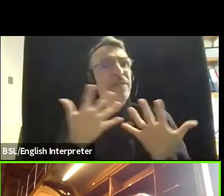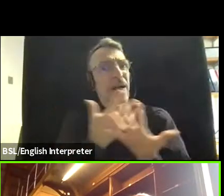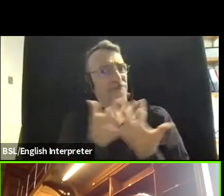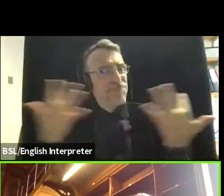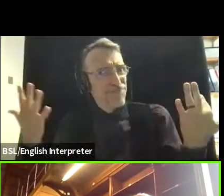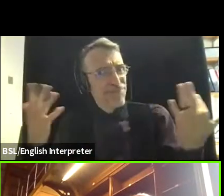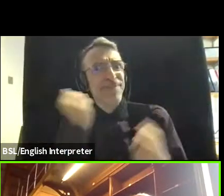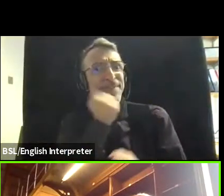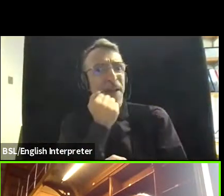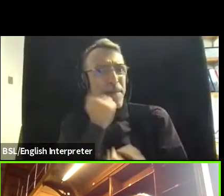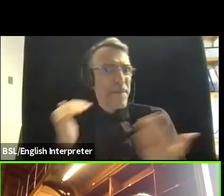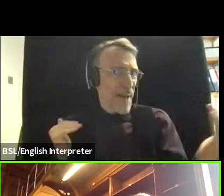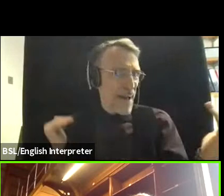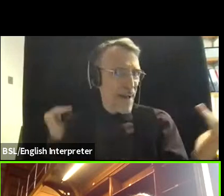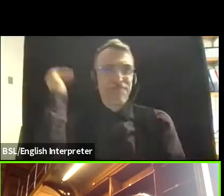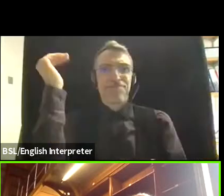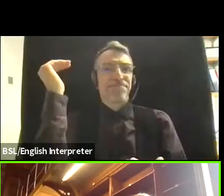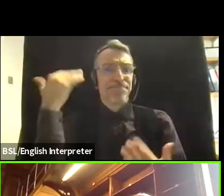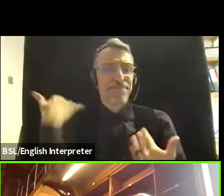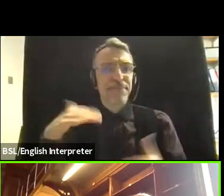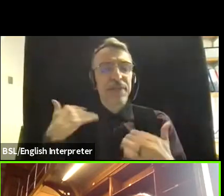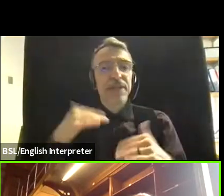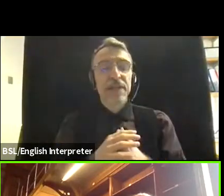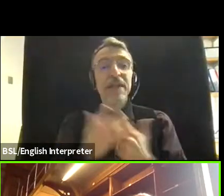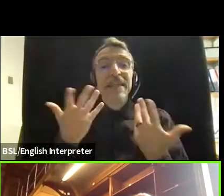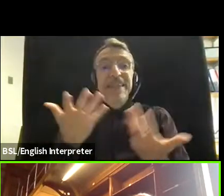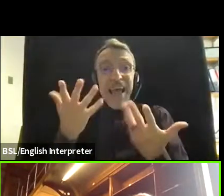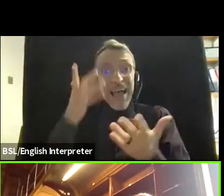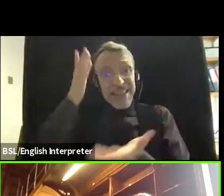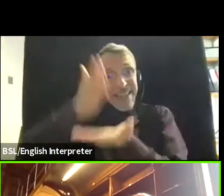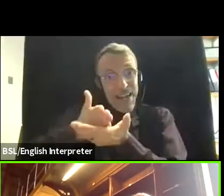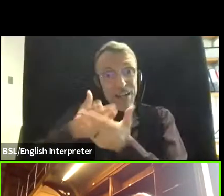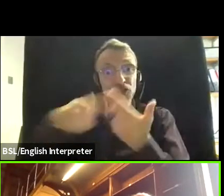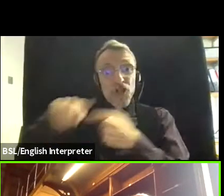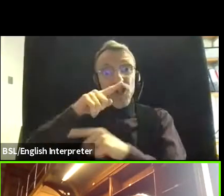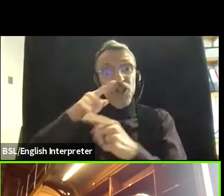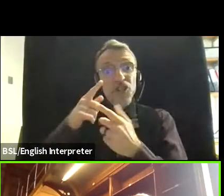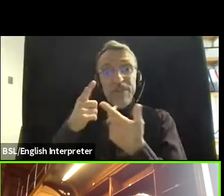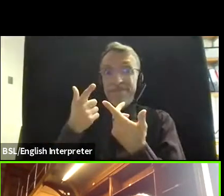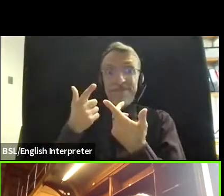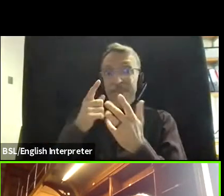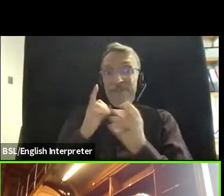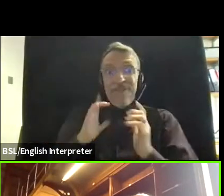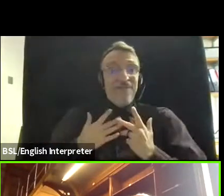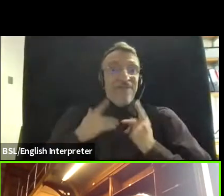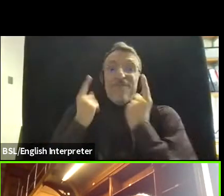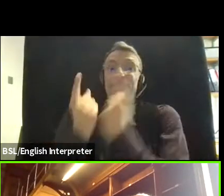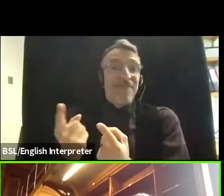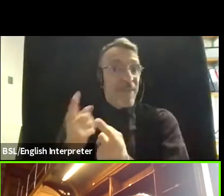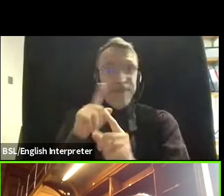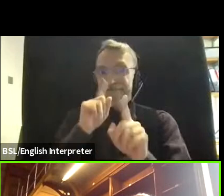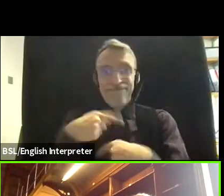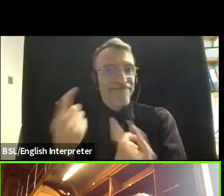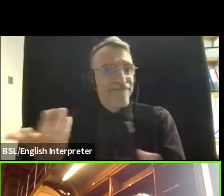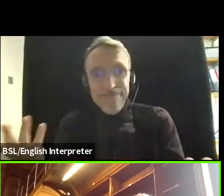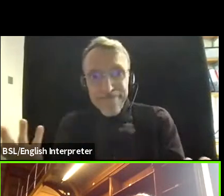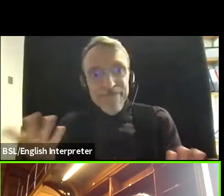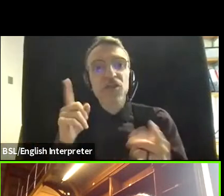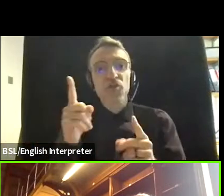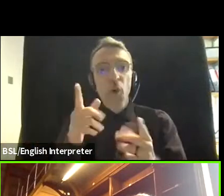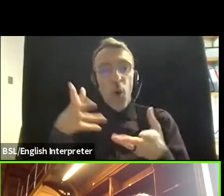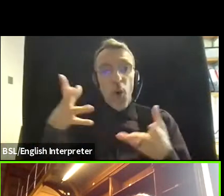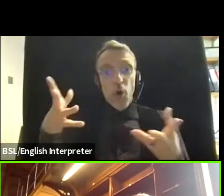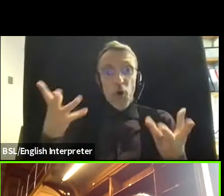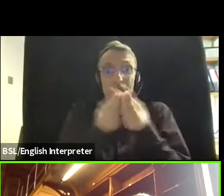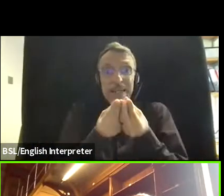As 80% of the world also lives in areas where religious freedom is highly restricted, The two combination of both can